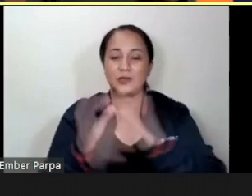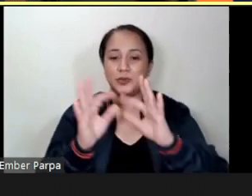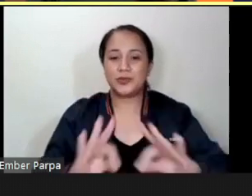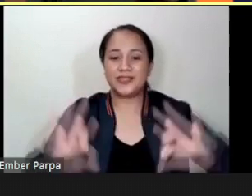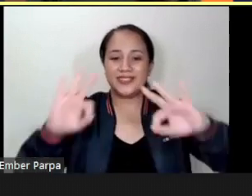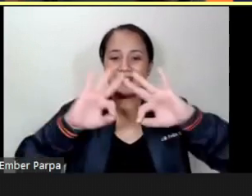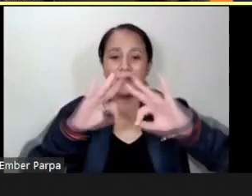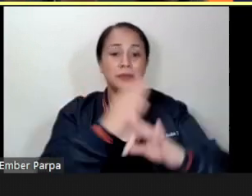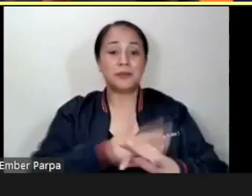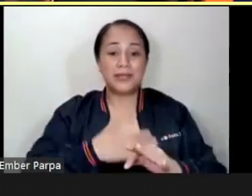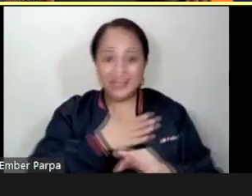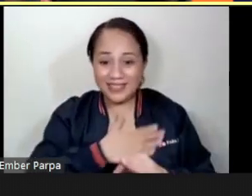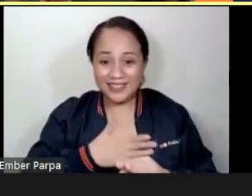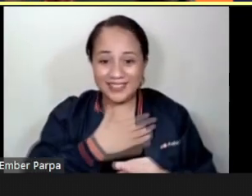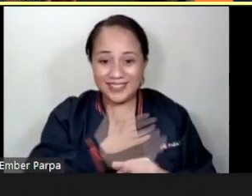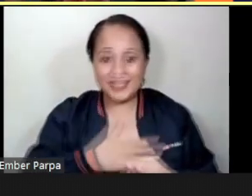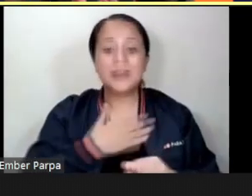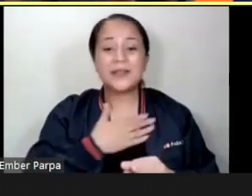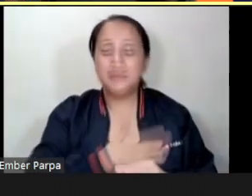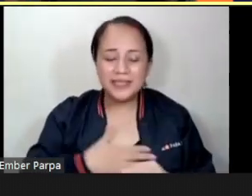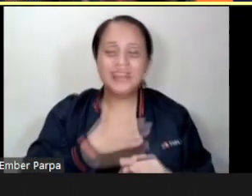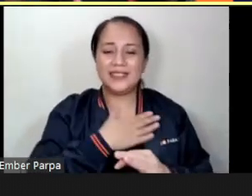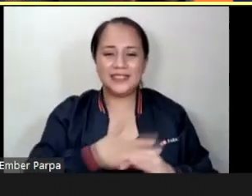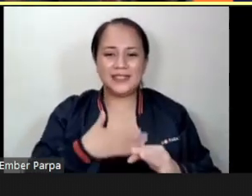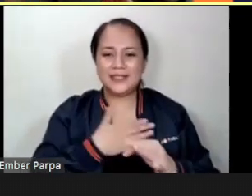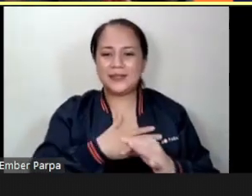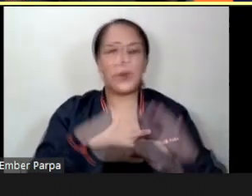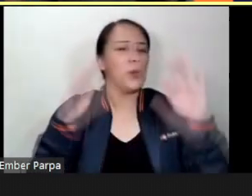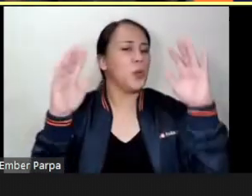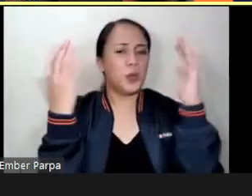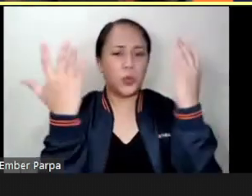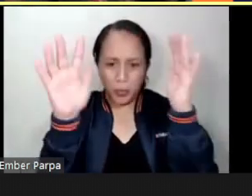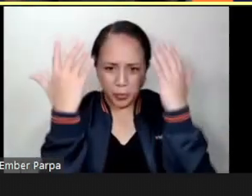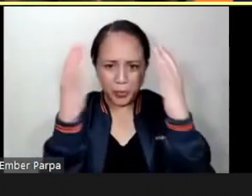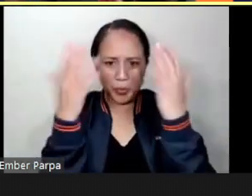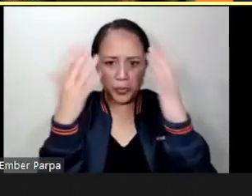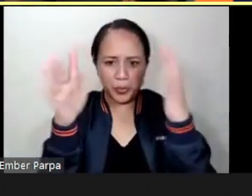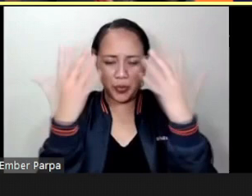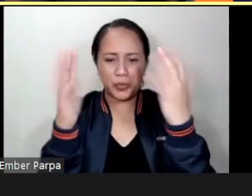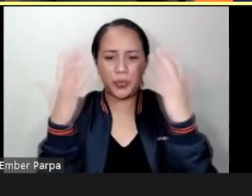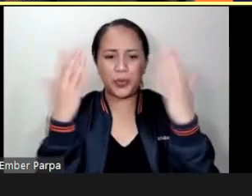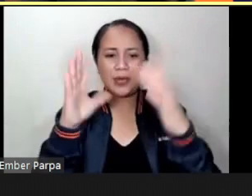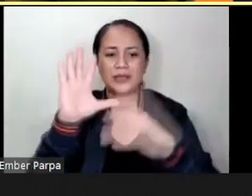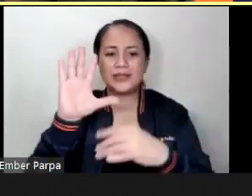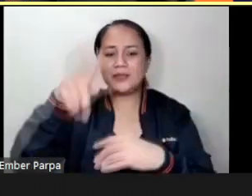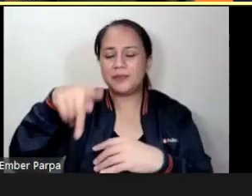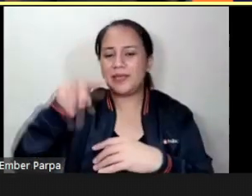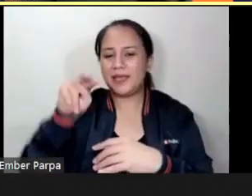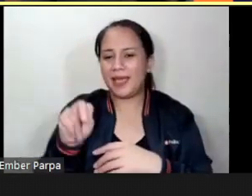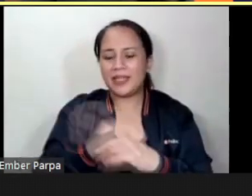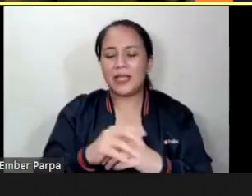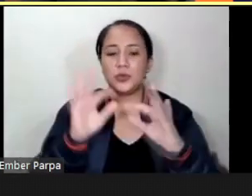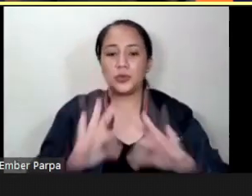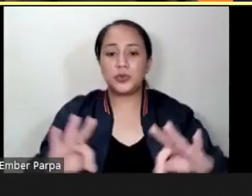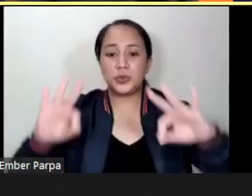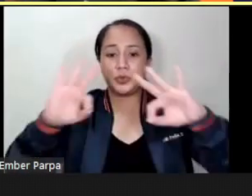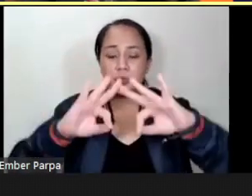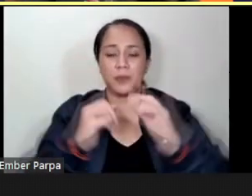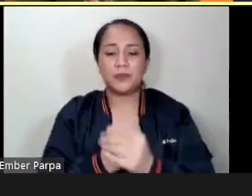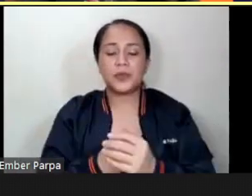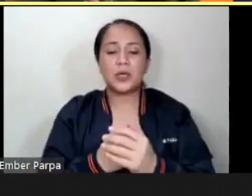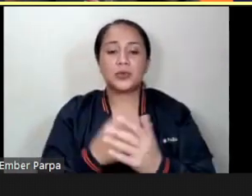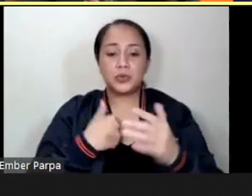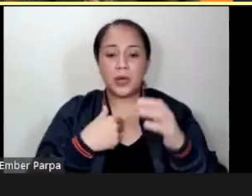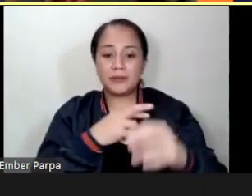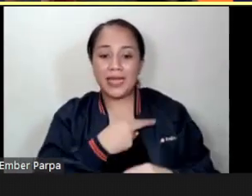So please, a big round of applause for the CPN and UNICEF. You can use your